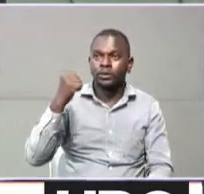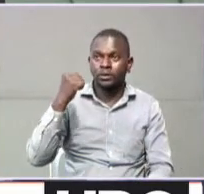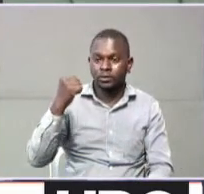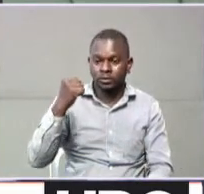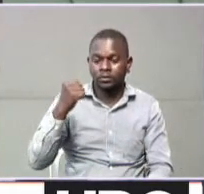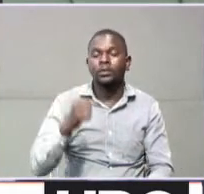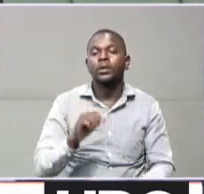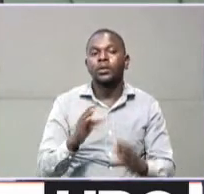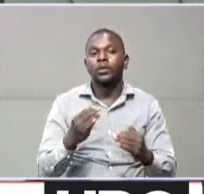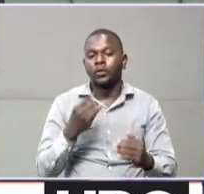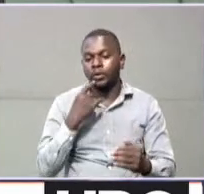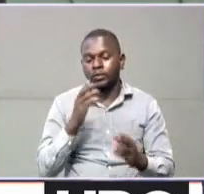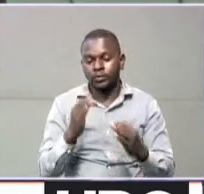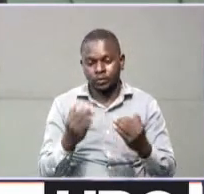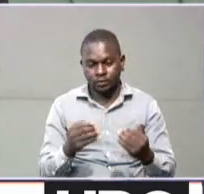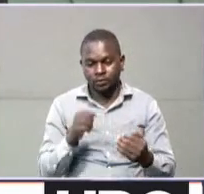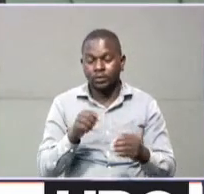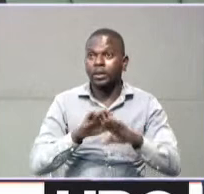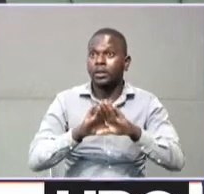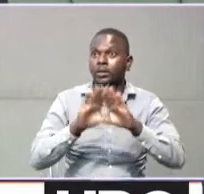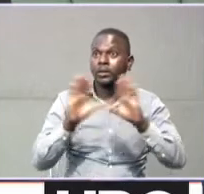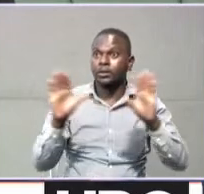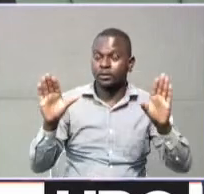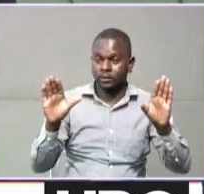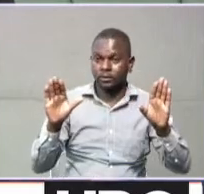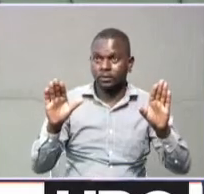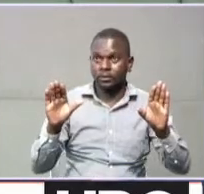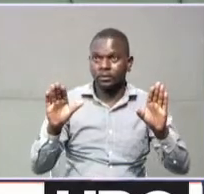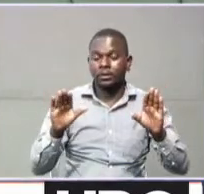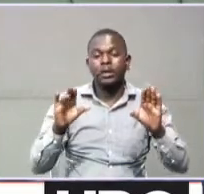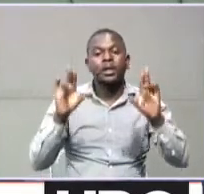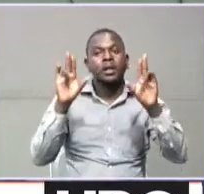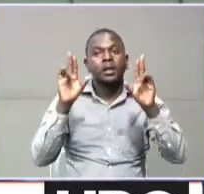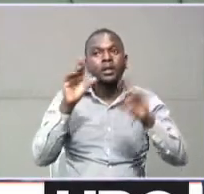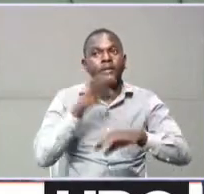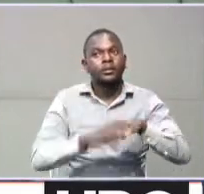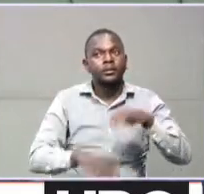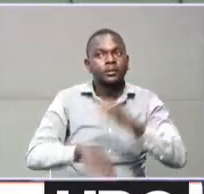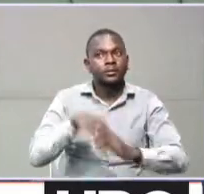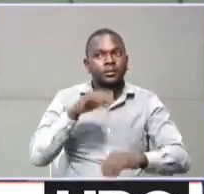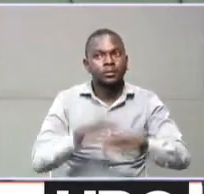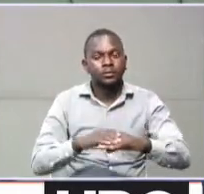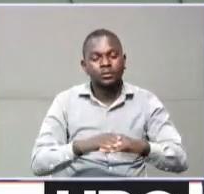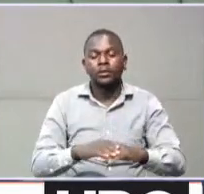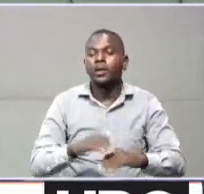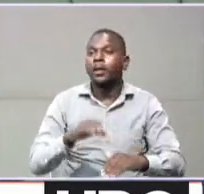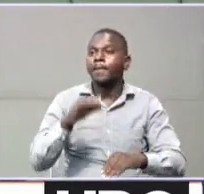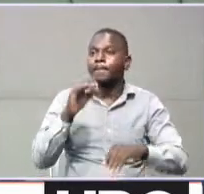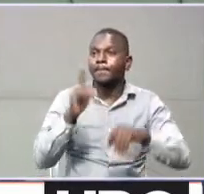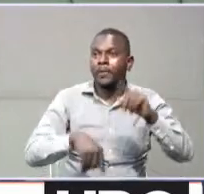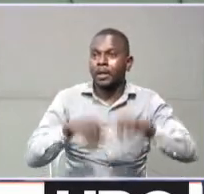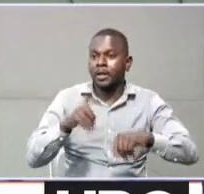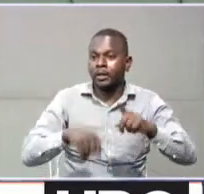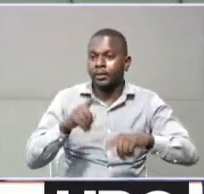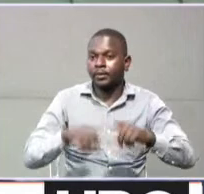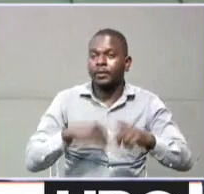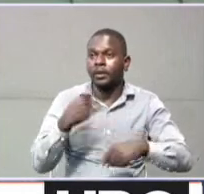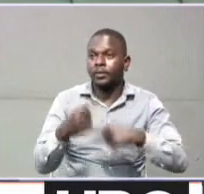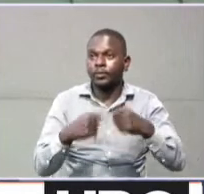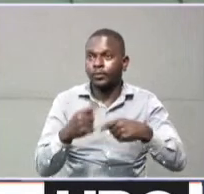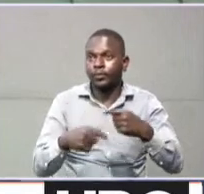would like to state categorically clearly that we have never been part of the party process that